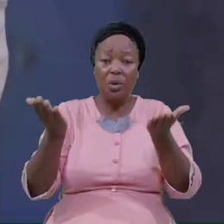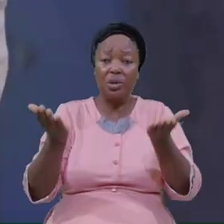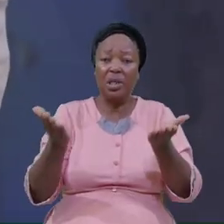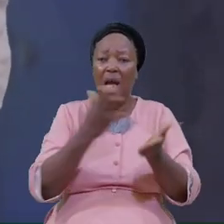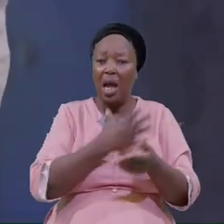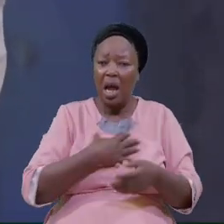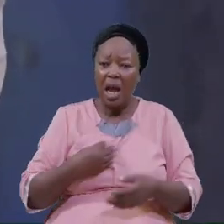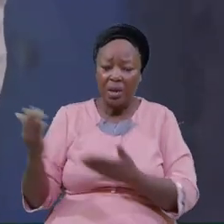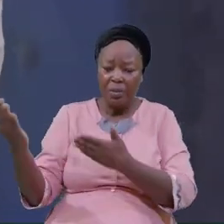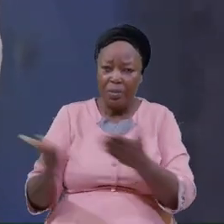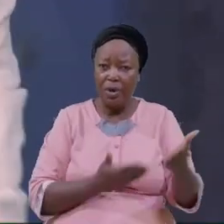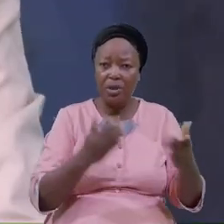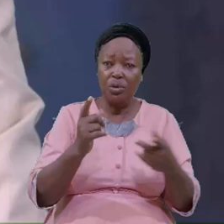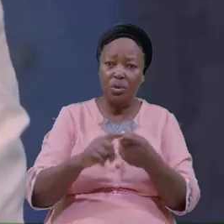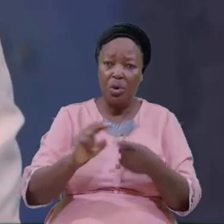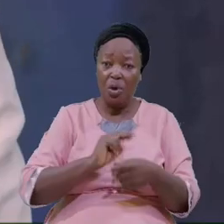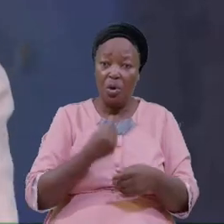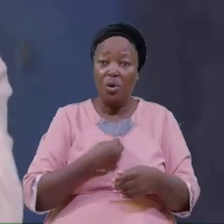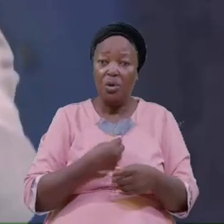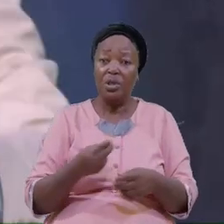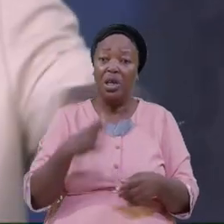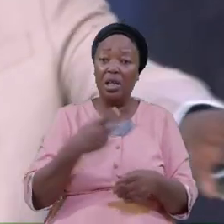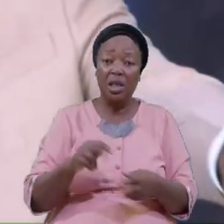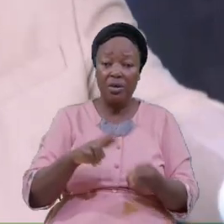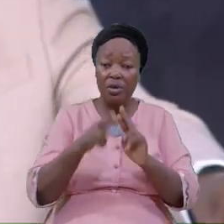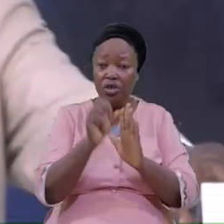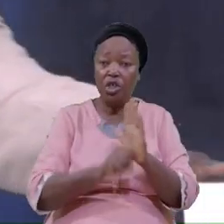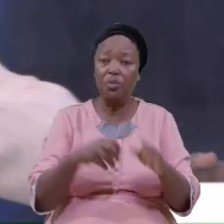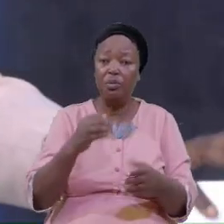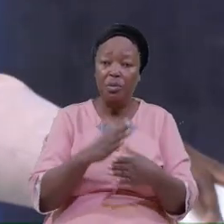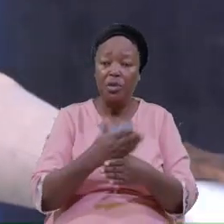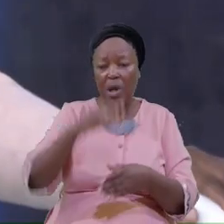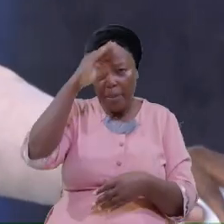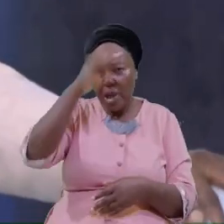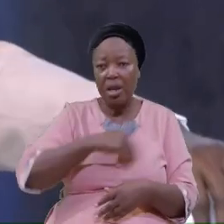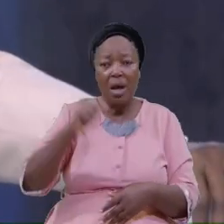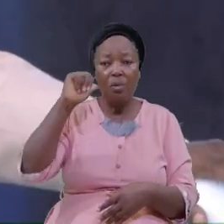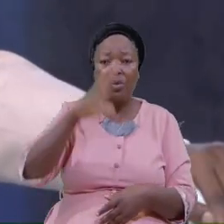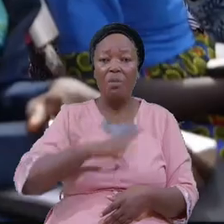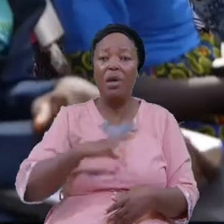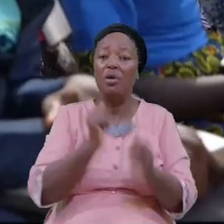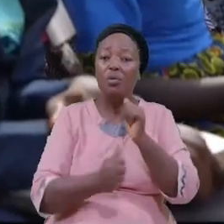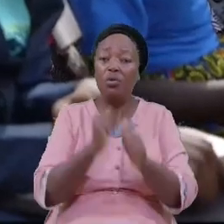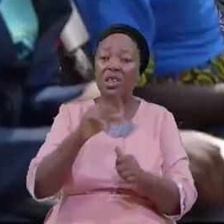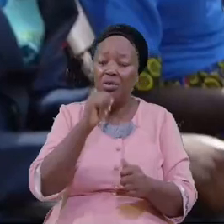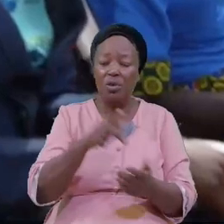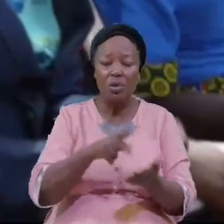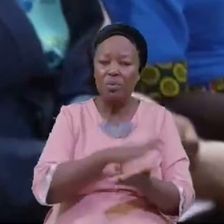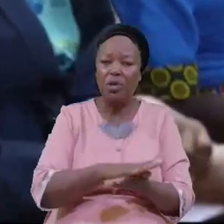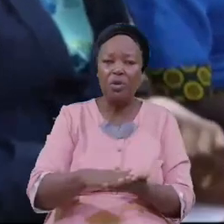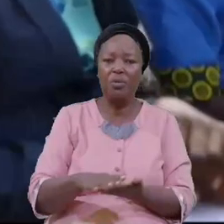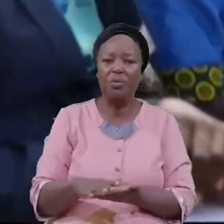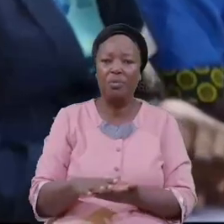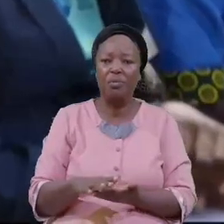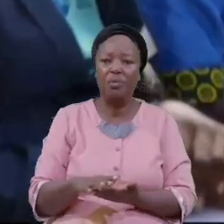limelight the relationship between men and women which are impure. Et ce qu'ils